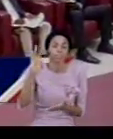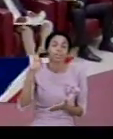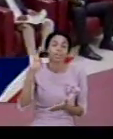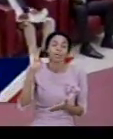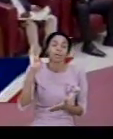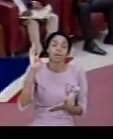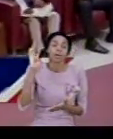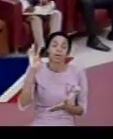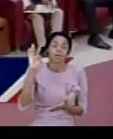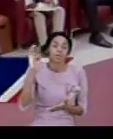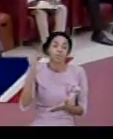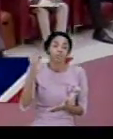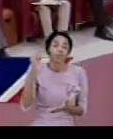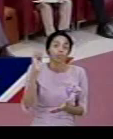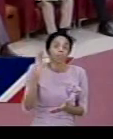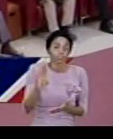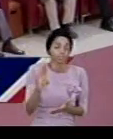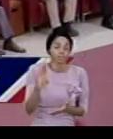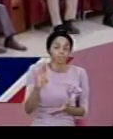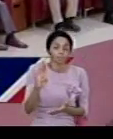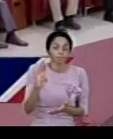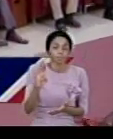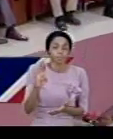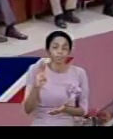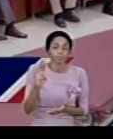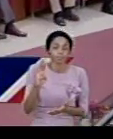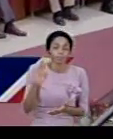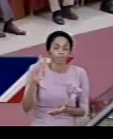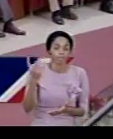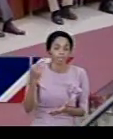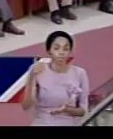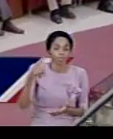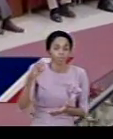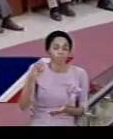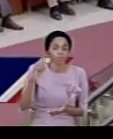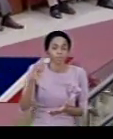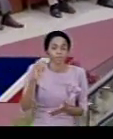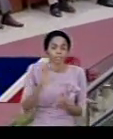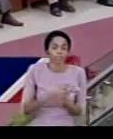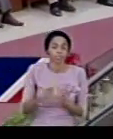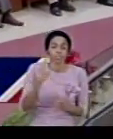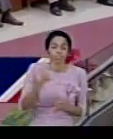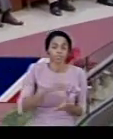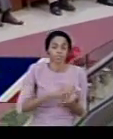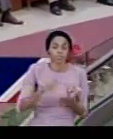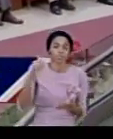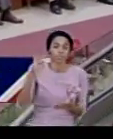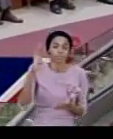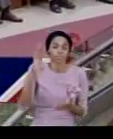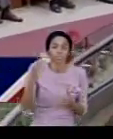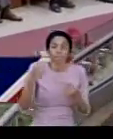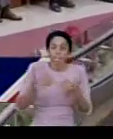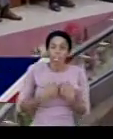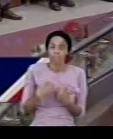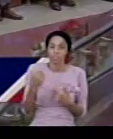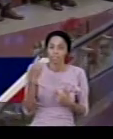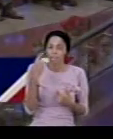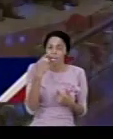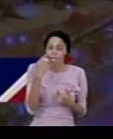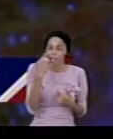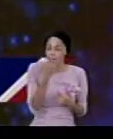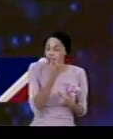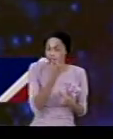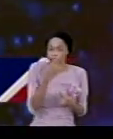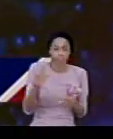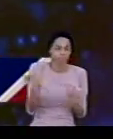2 Peter 2, verse 14. Having eyes full of adultery. Now